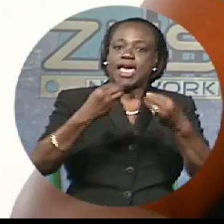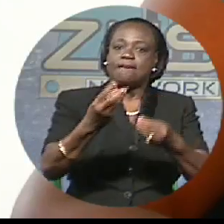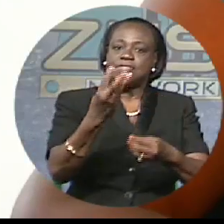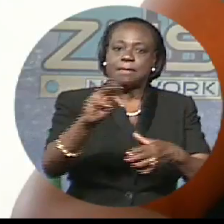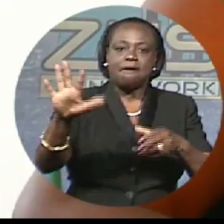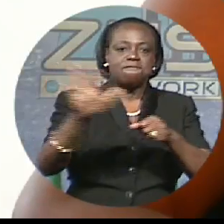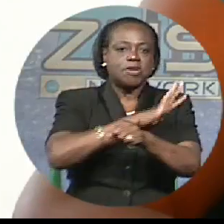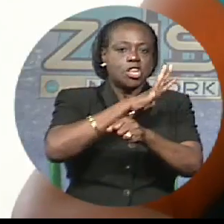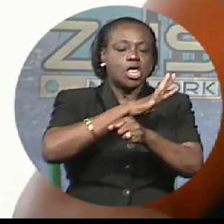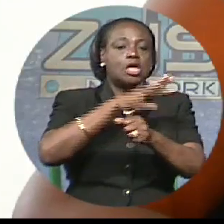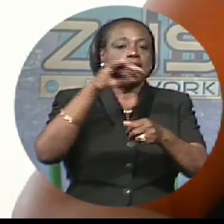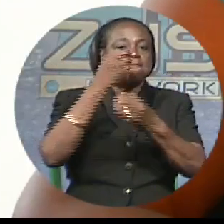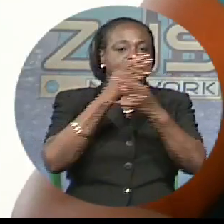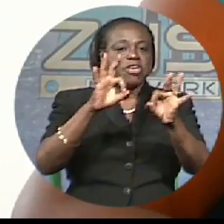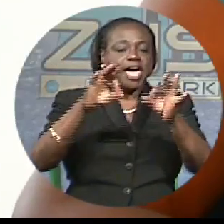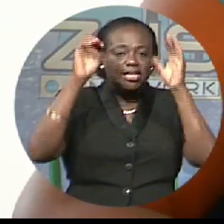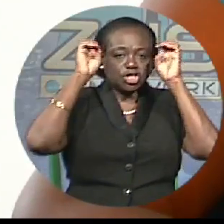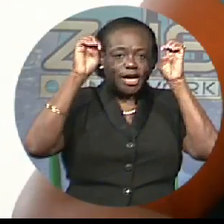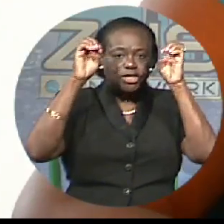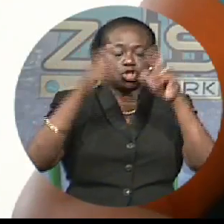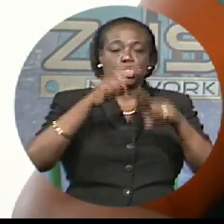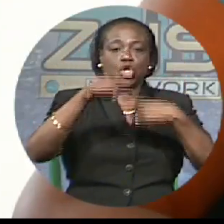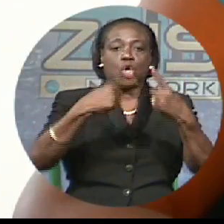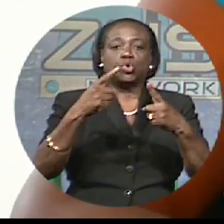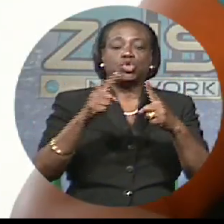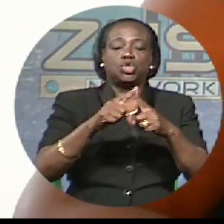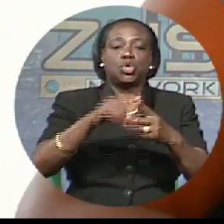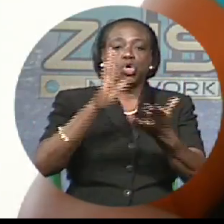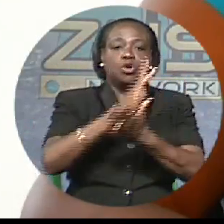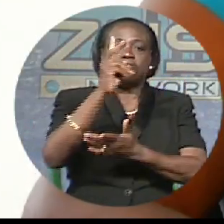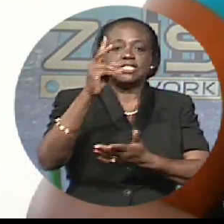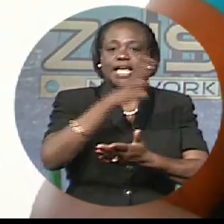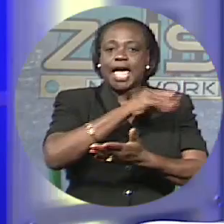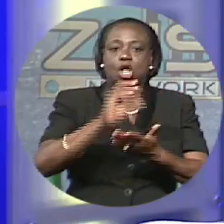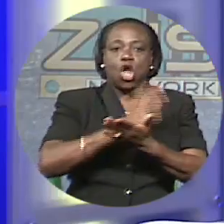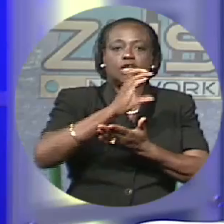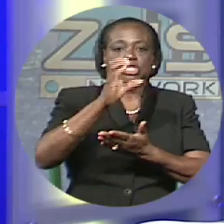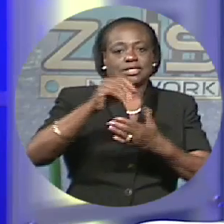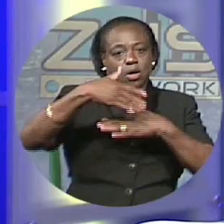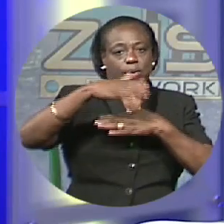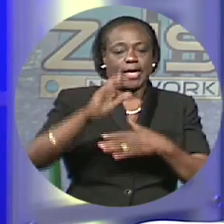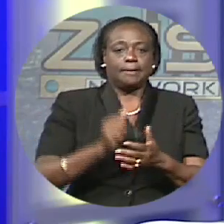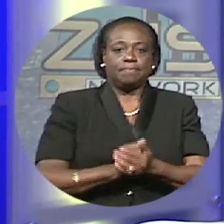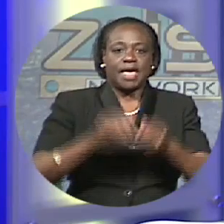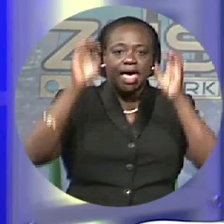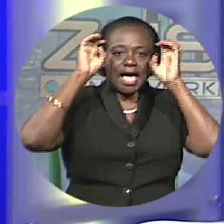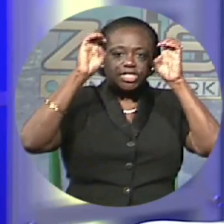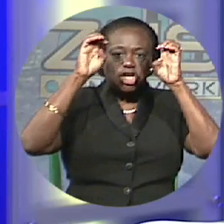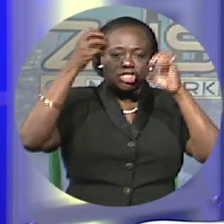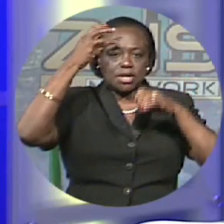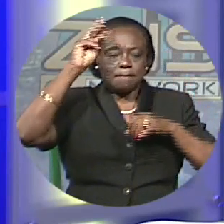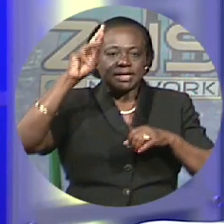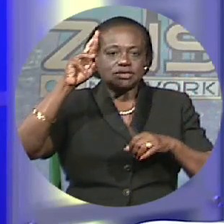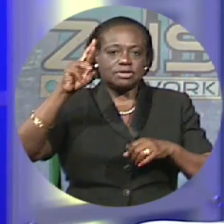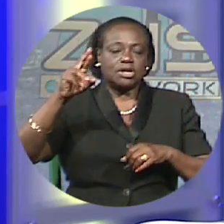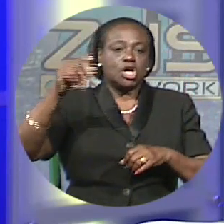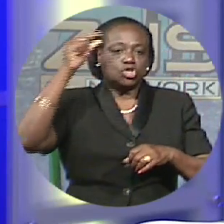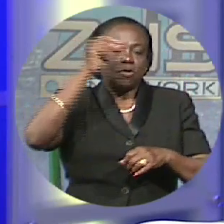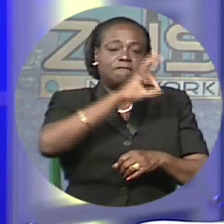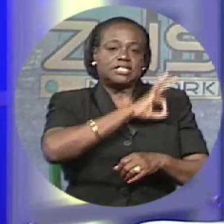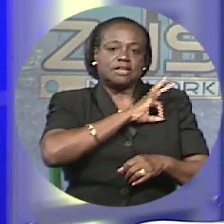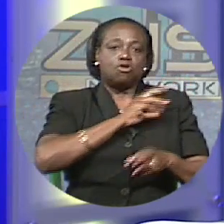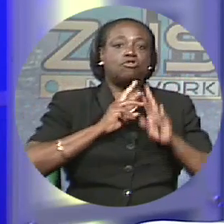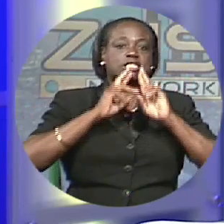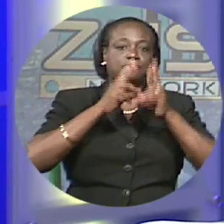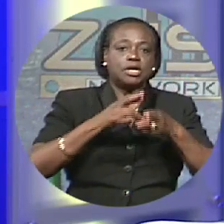full scholarships to go to universities and colleges abroad. Education Minister Jerome Fitzgerald responding